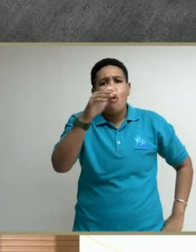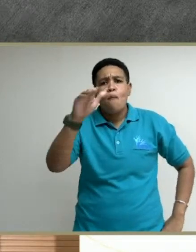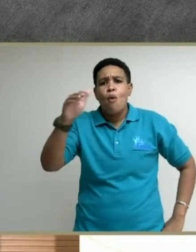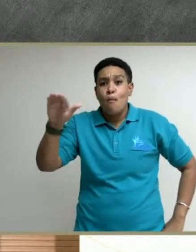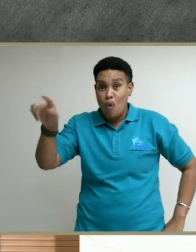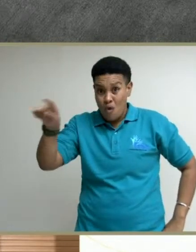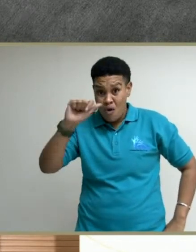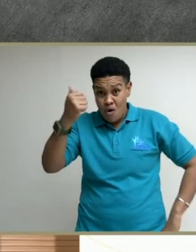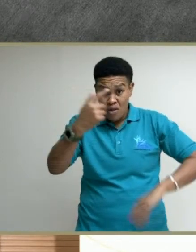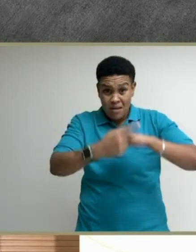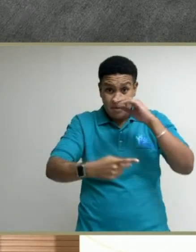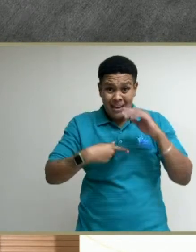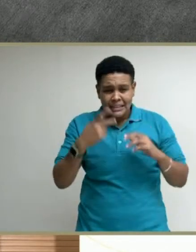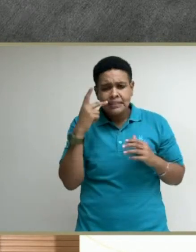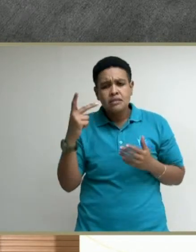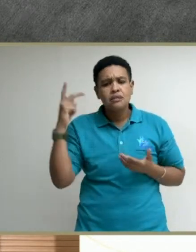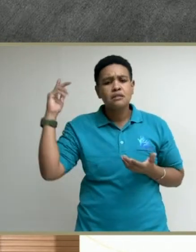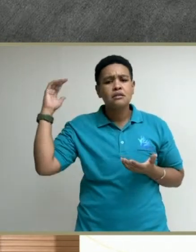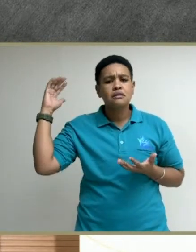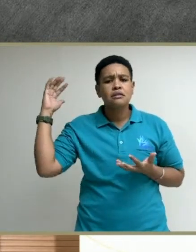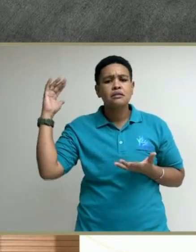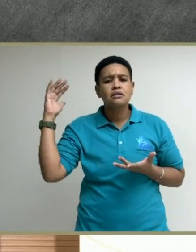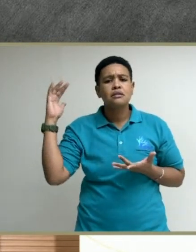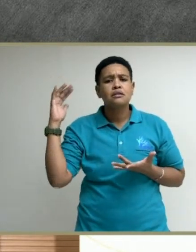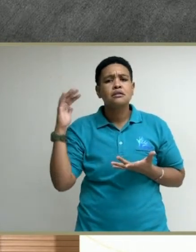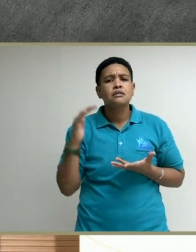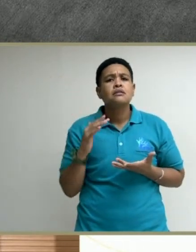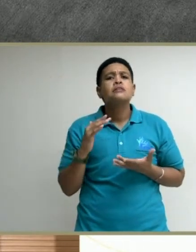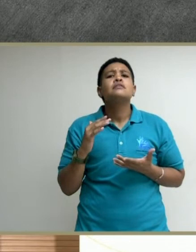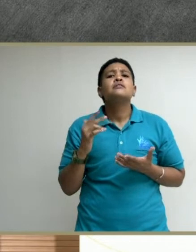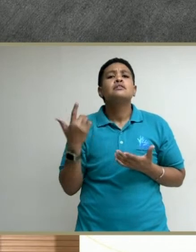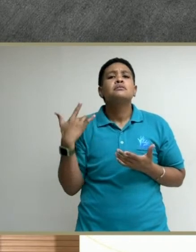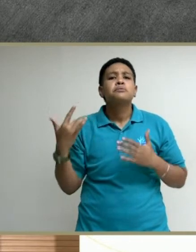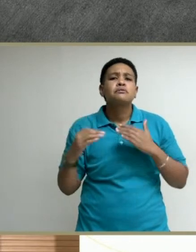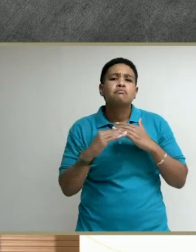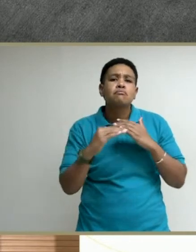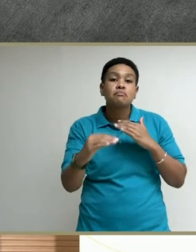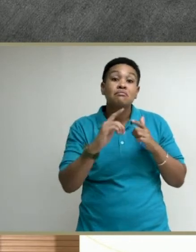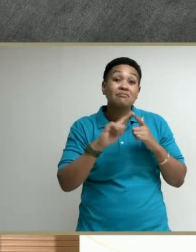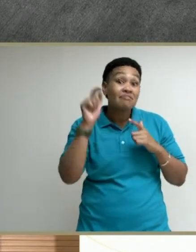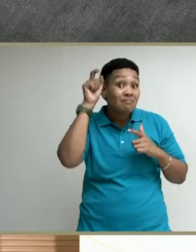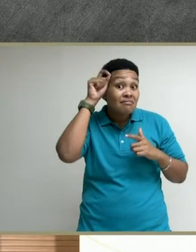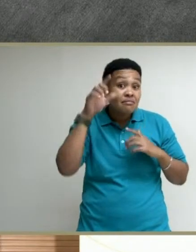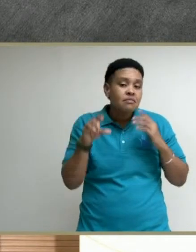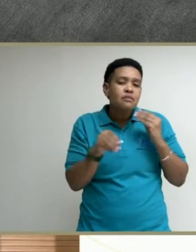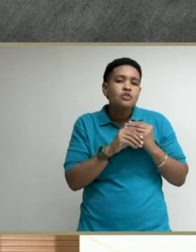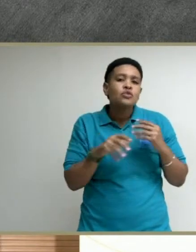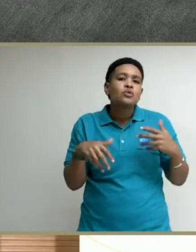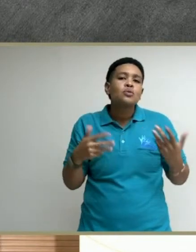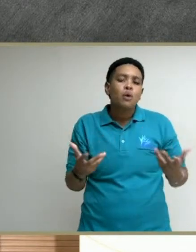parishes, we are seeing a steady decline in the number of cases, but also